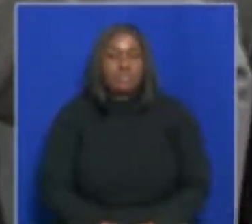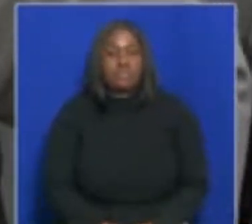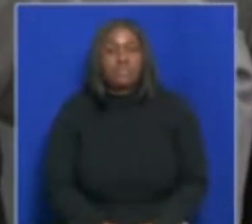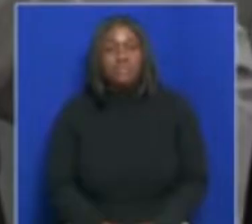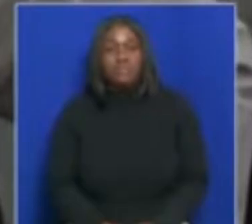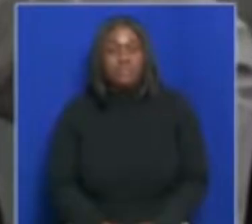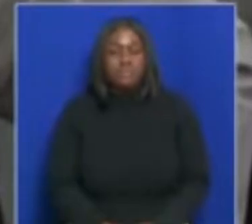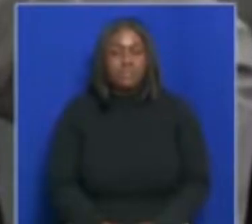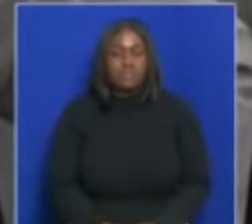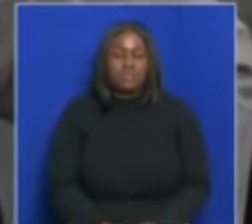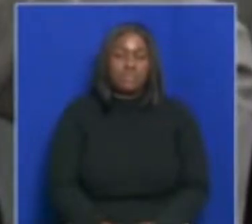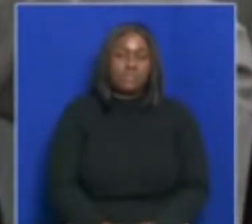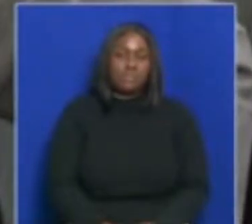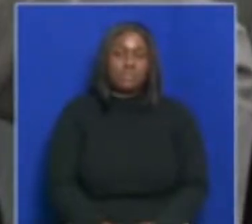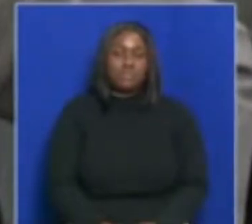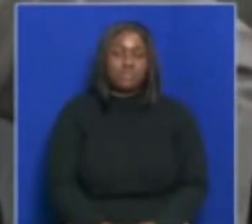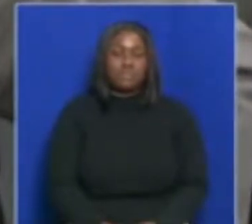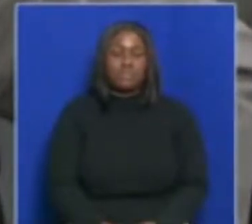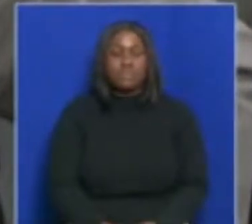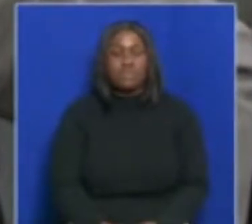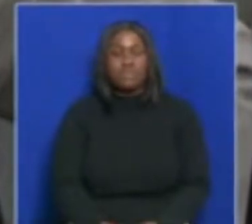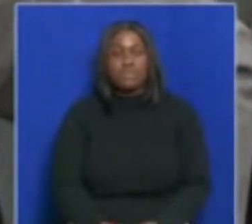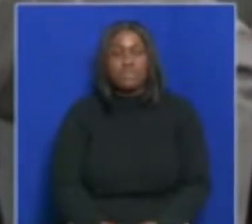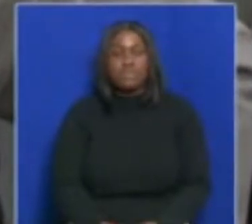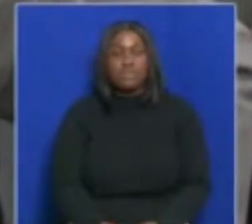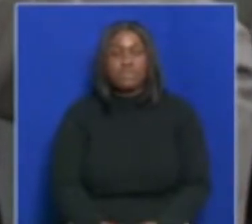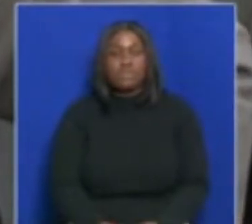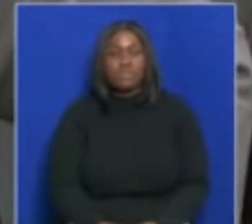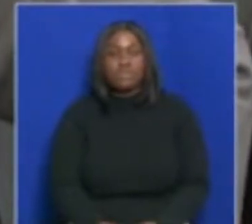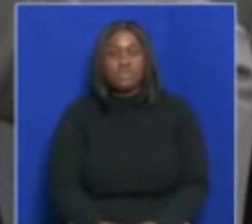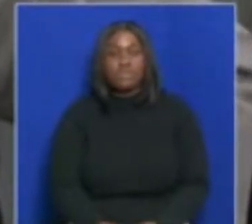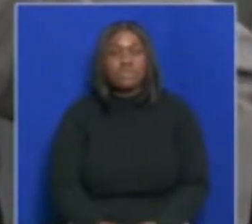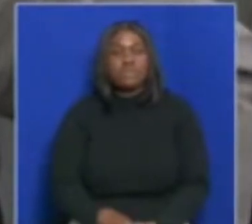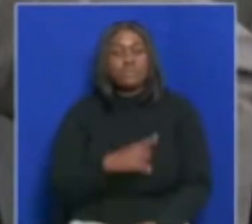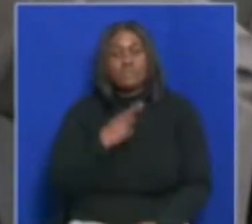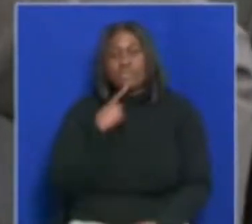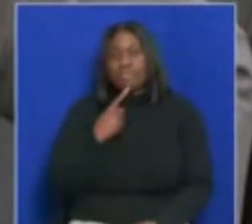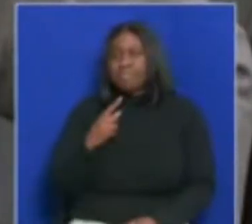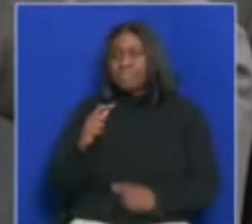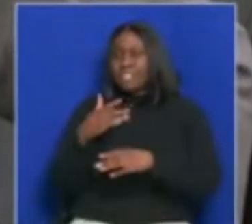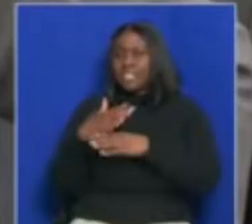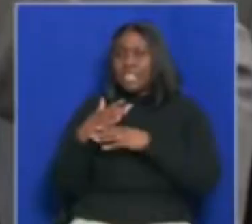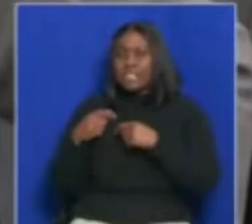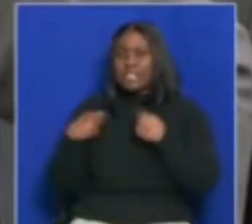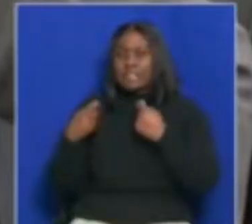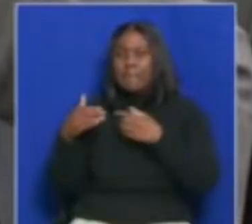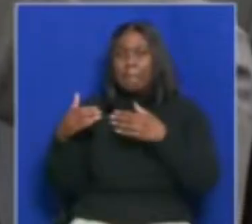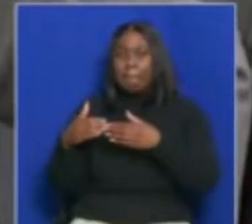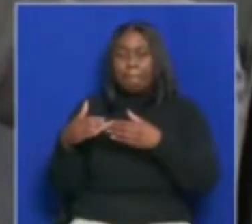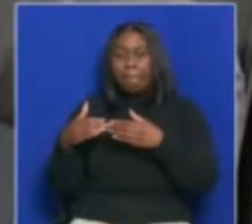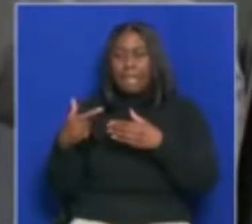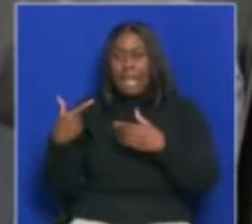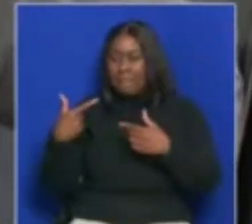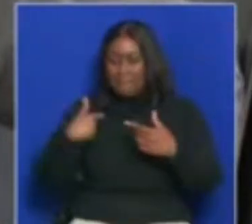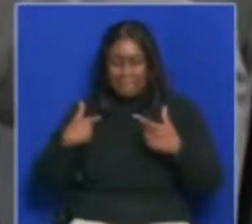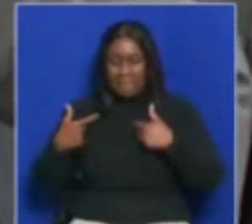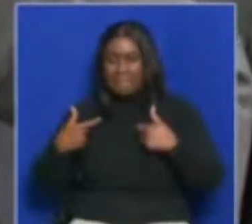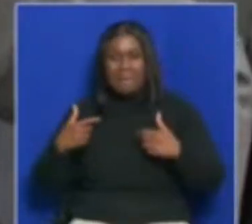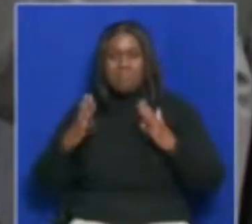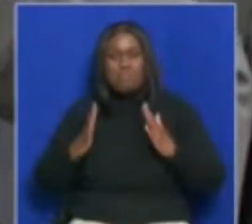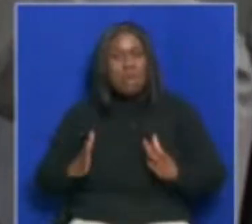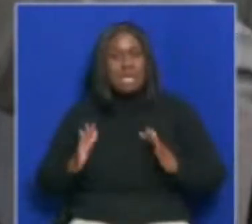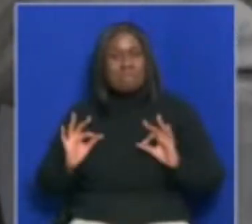You say that none of the members of the task team suffered any gunshot injuries or indeed any other injuries. Yeah, in